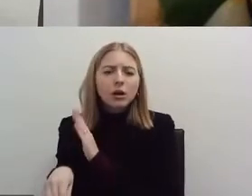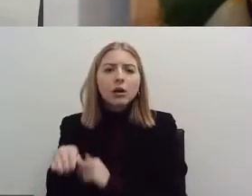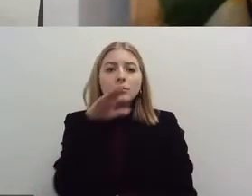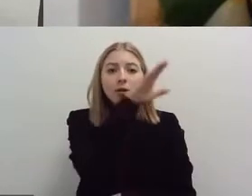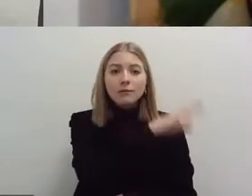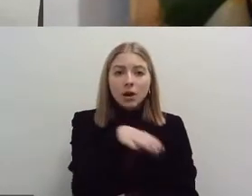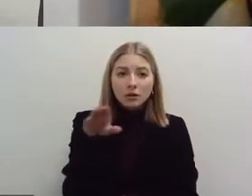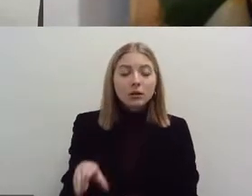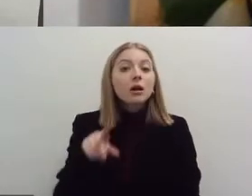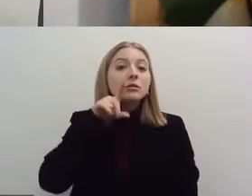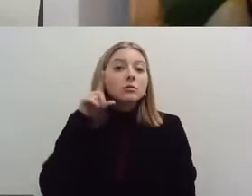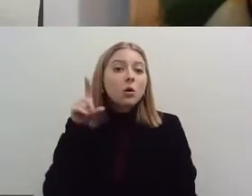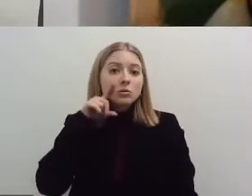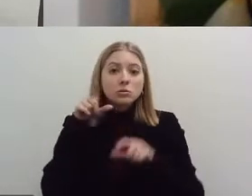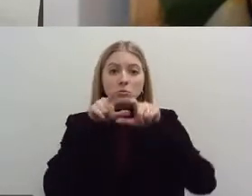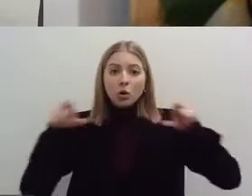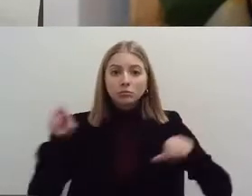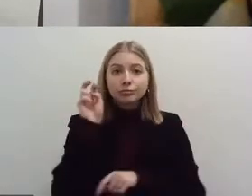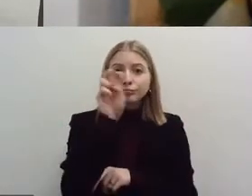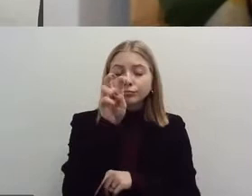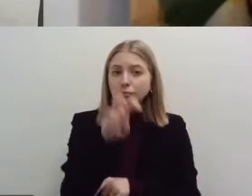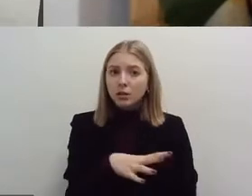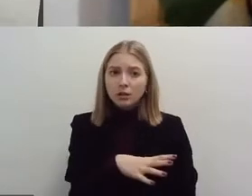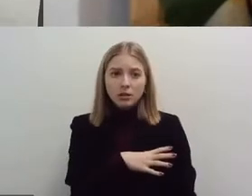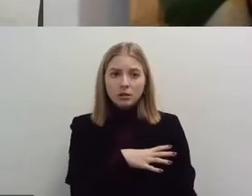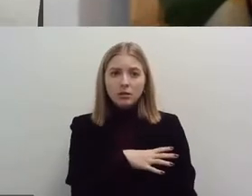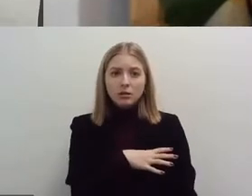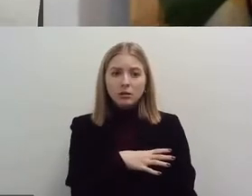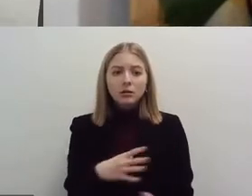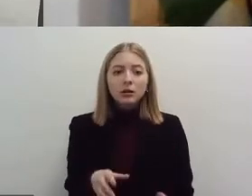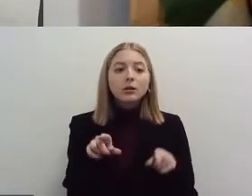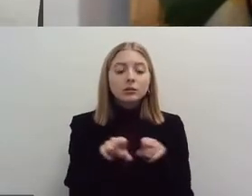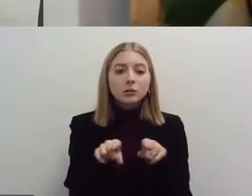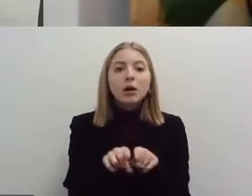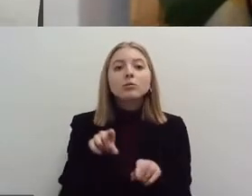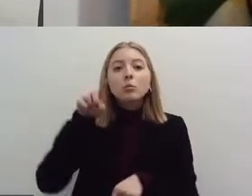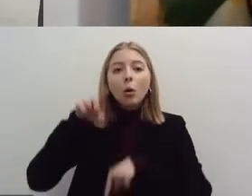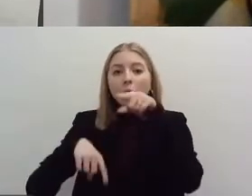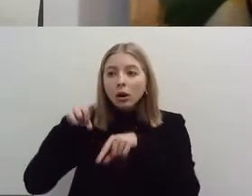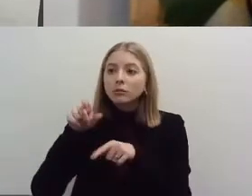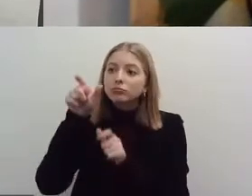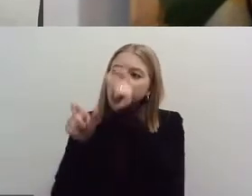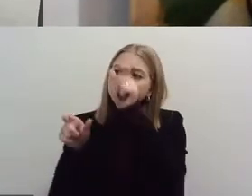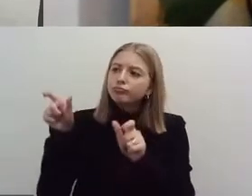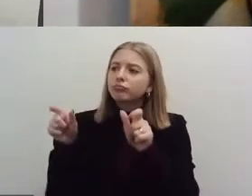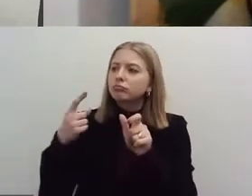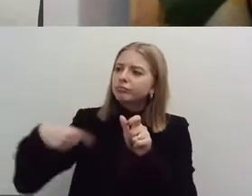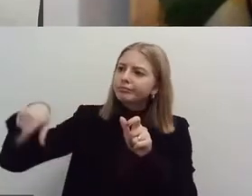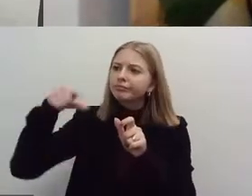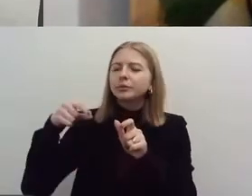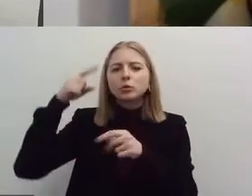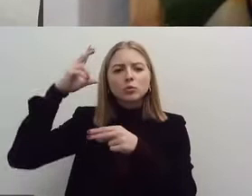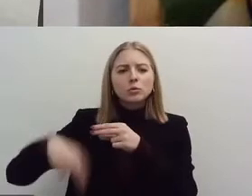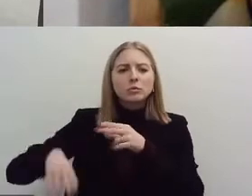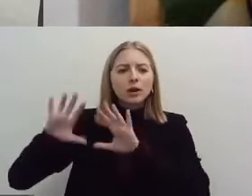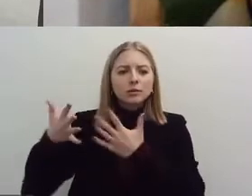policy and politics is absolutely essential to be able to secure that the youth and the children of the world will have